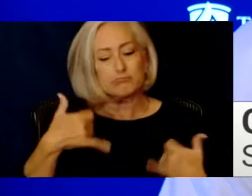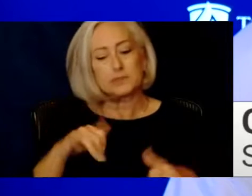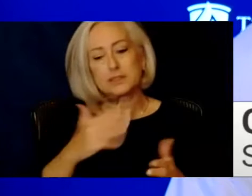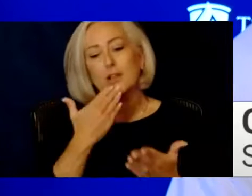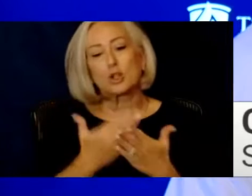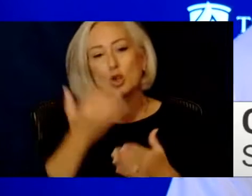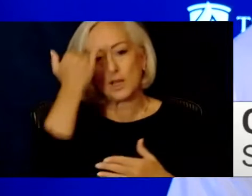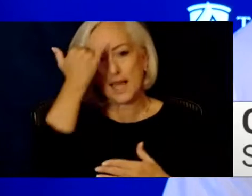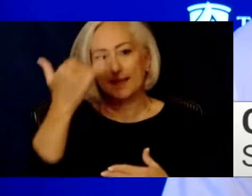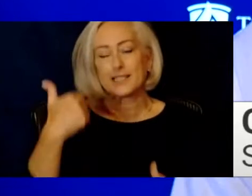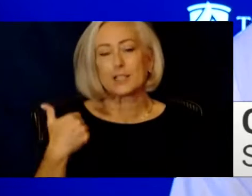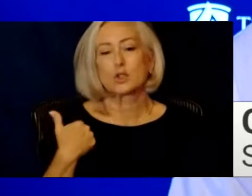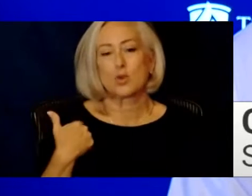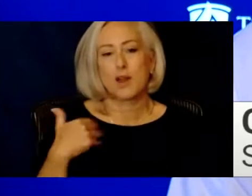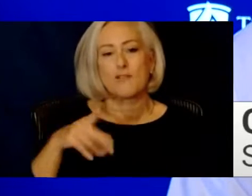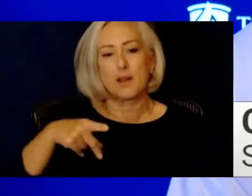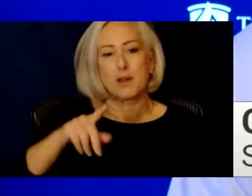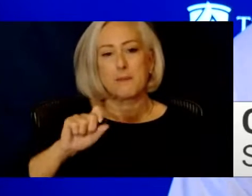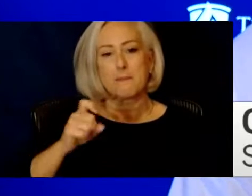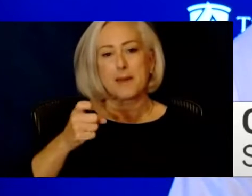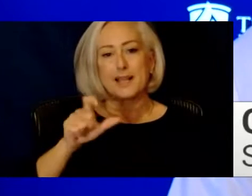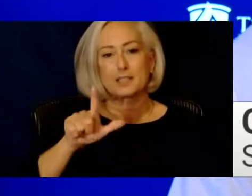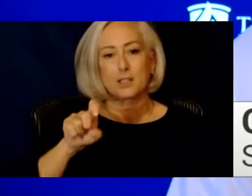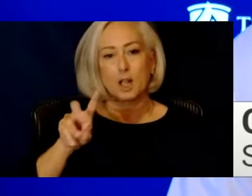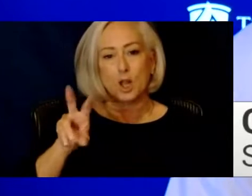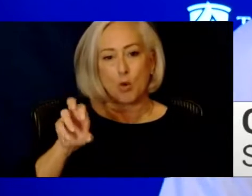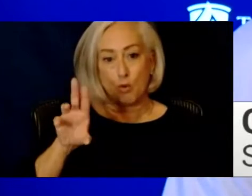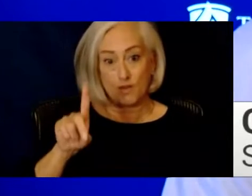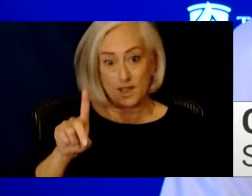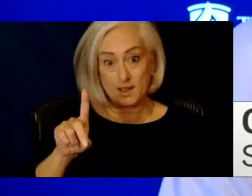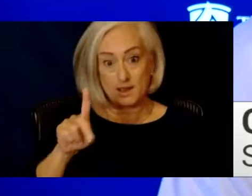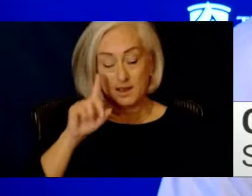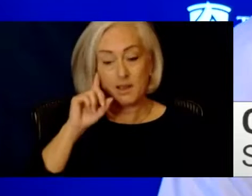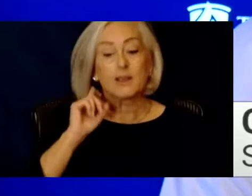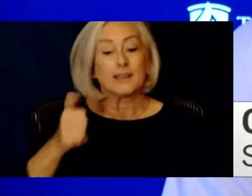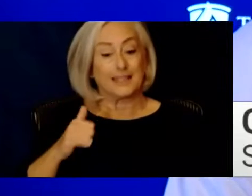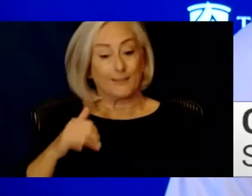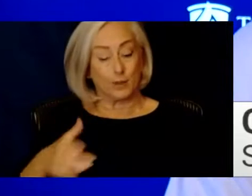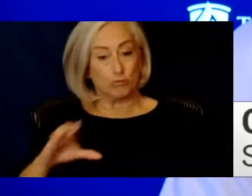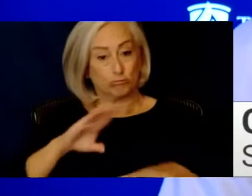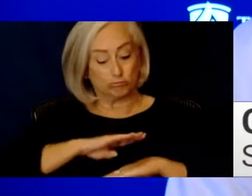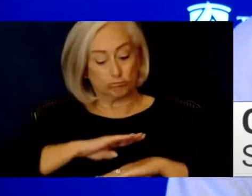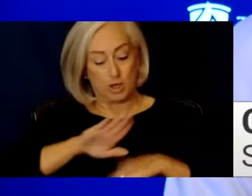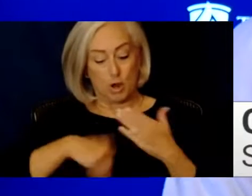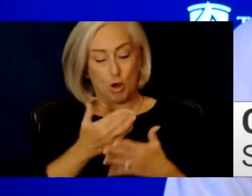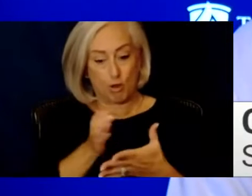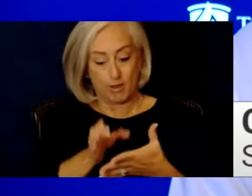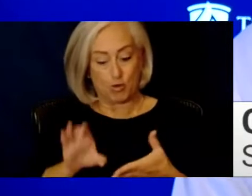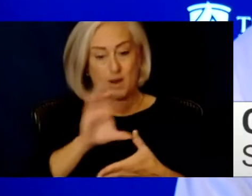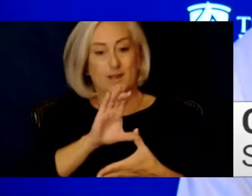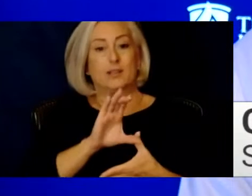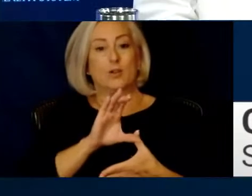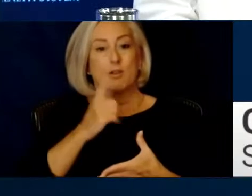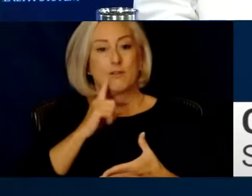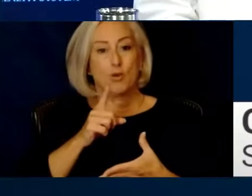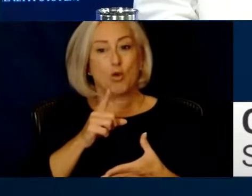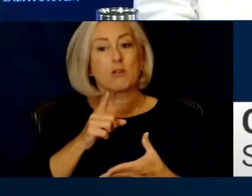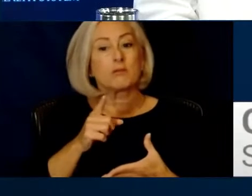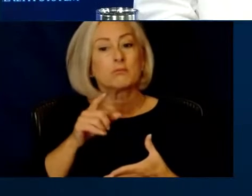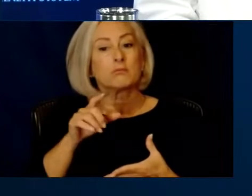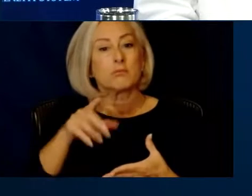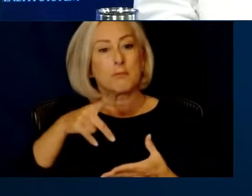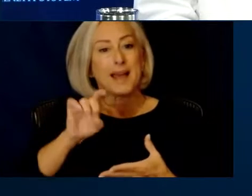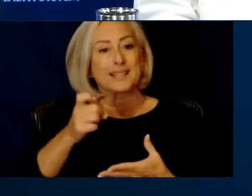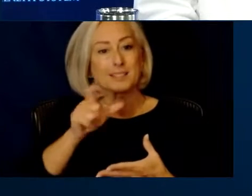other really data signals to suggest that if you meet that criteria for someone that should get it, you should still be getting it. Yeah, I think